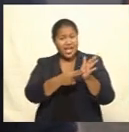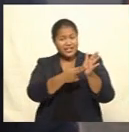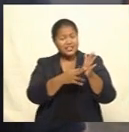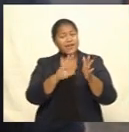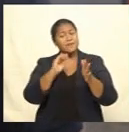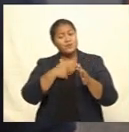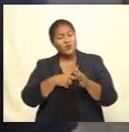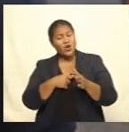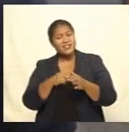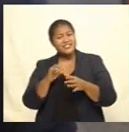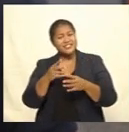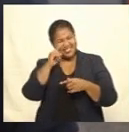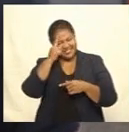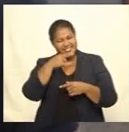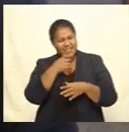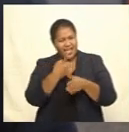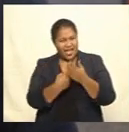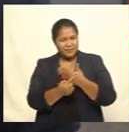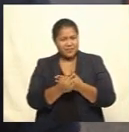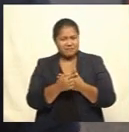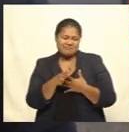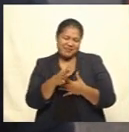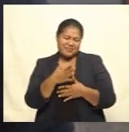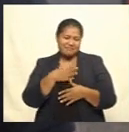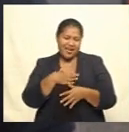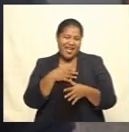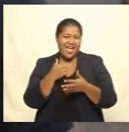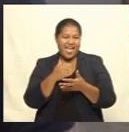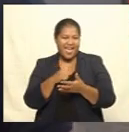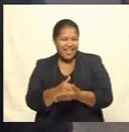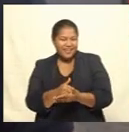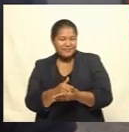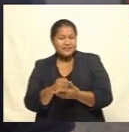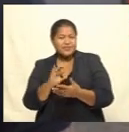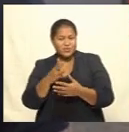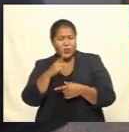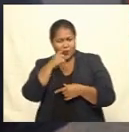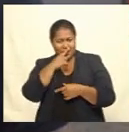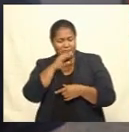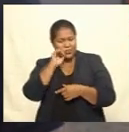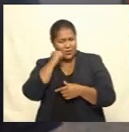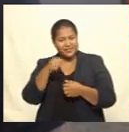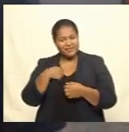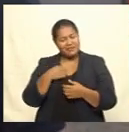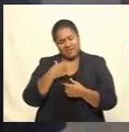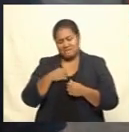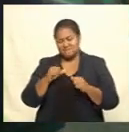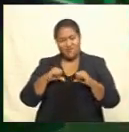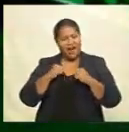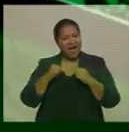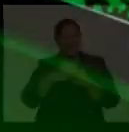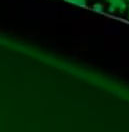If might be from my help, people will survive for this. So I'm very proud to come and do this thing from my heart.